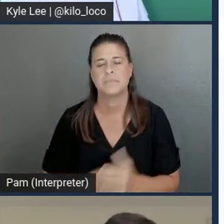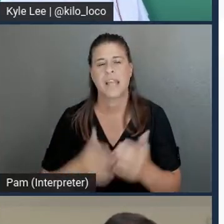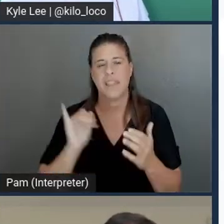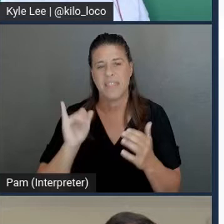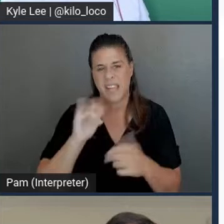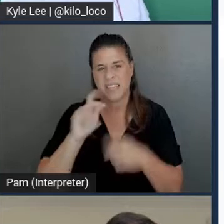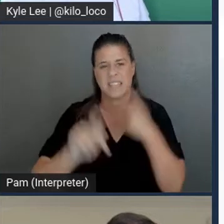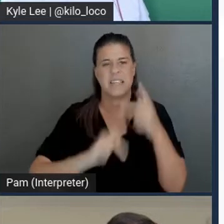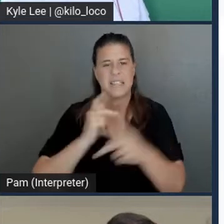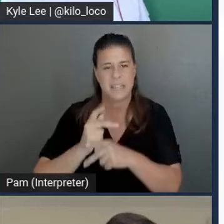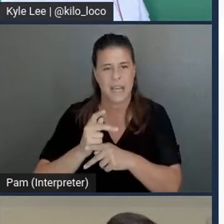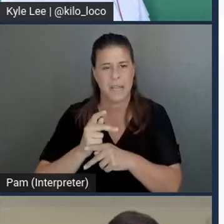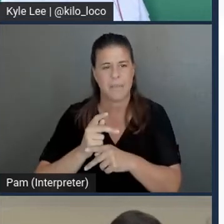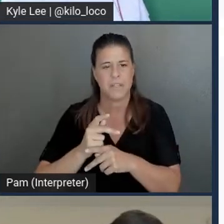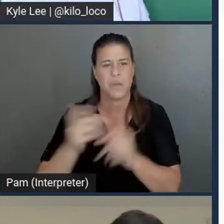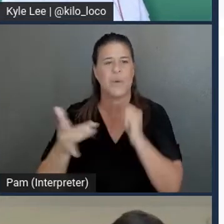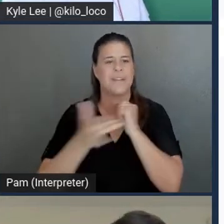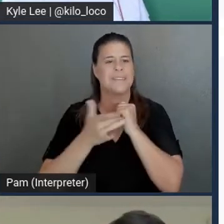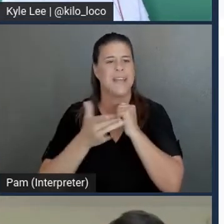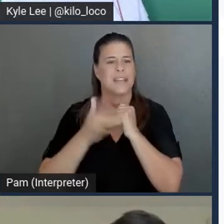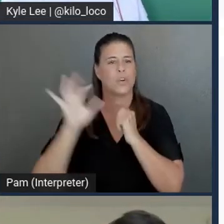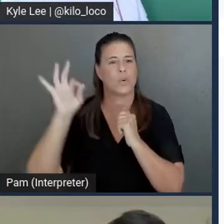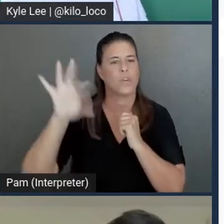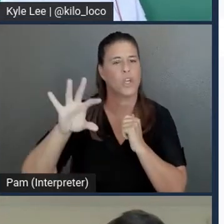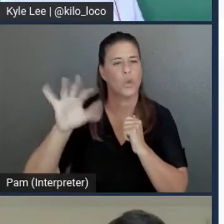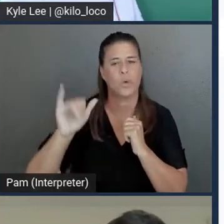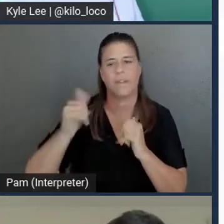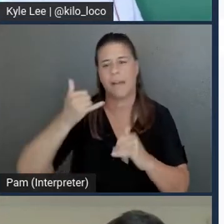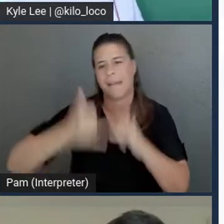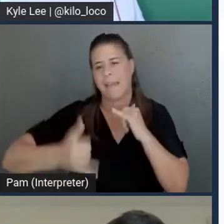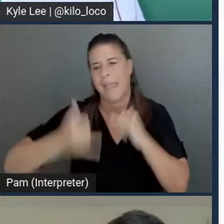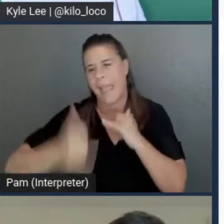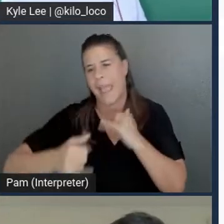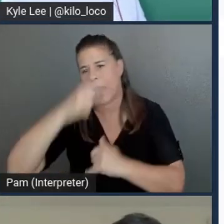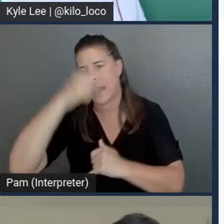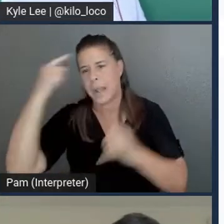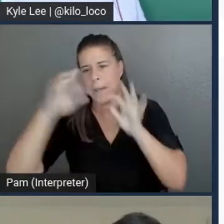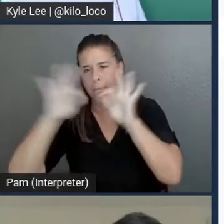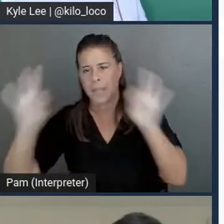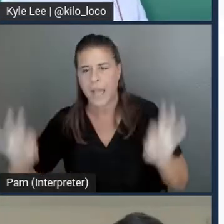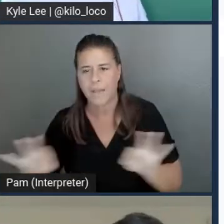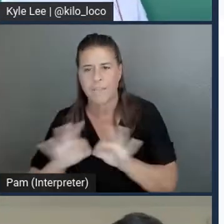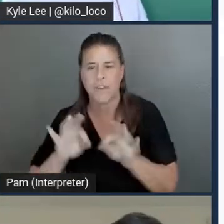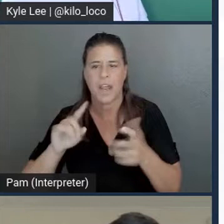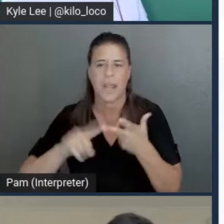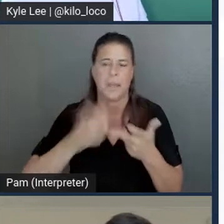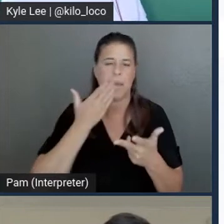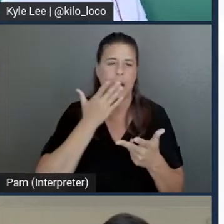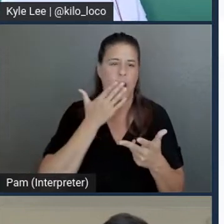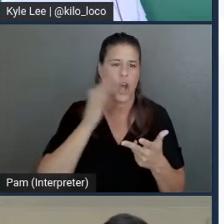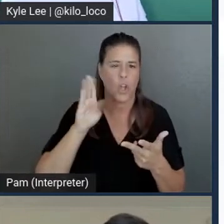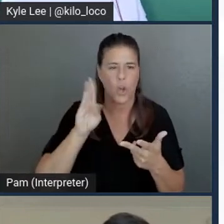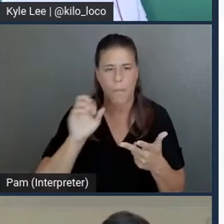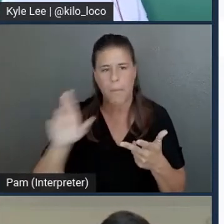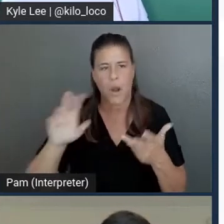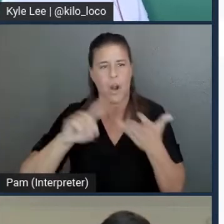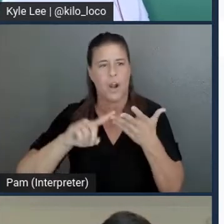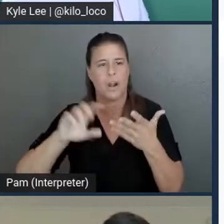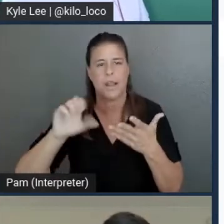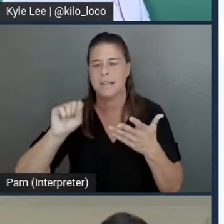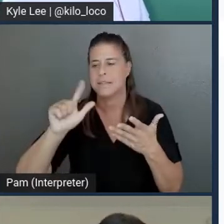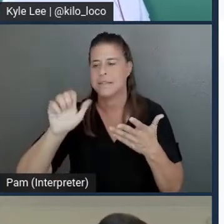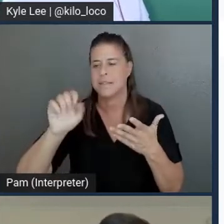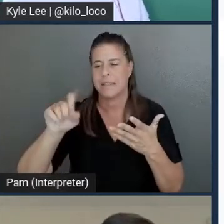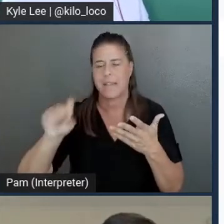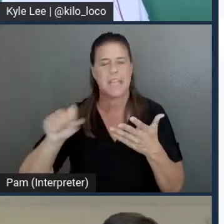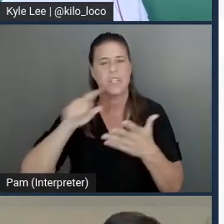So technical queue, that's things like end credits, black frames, color bars, slates, content. It's that specific what is